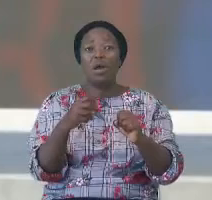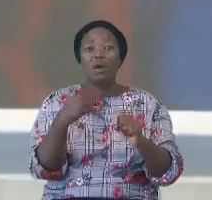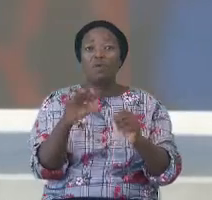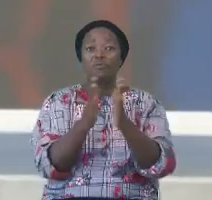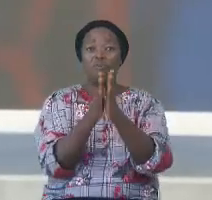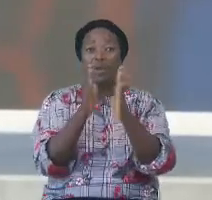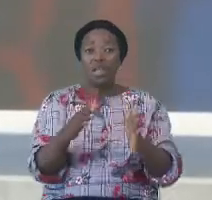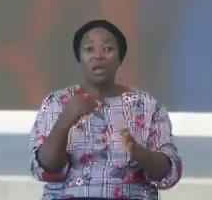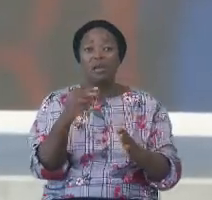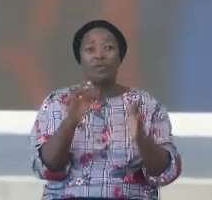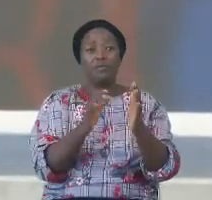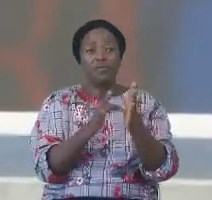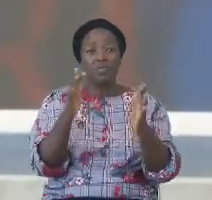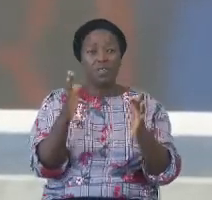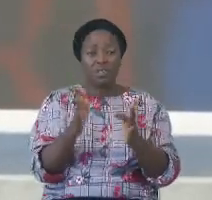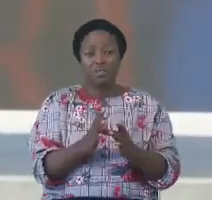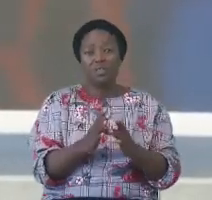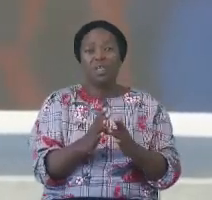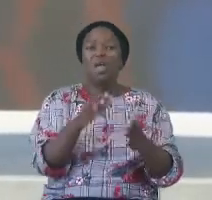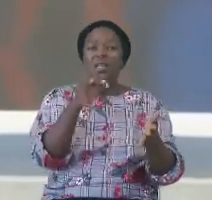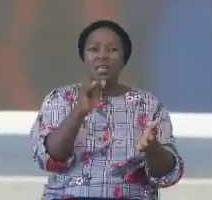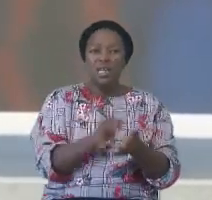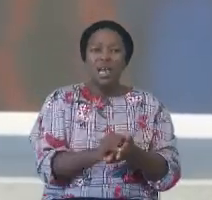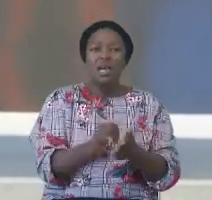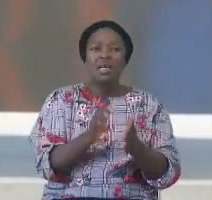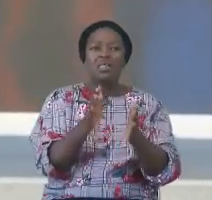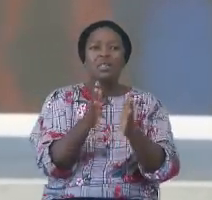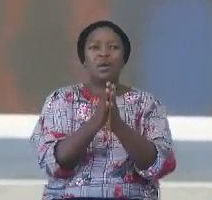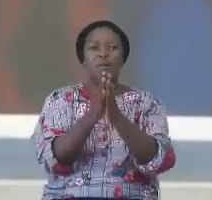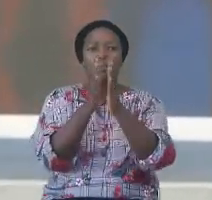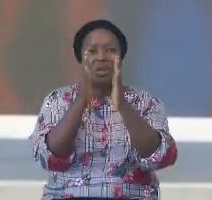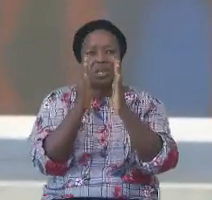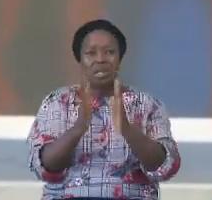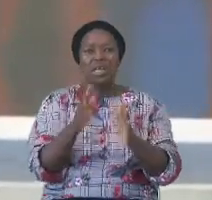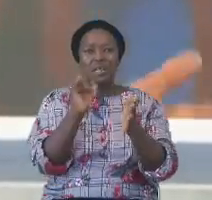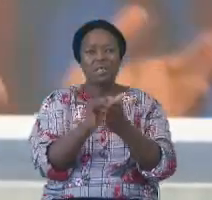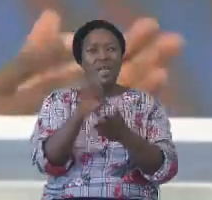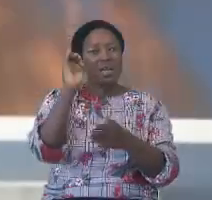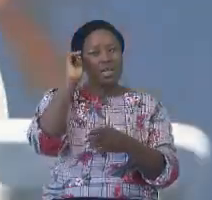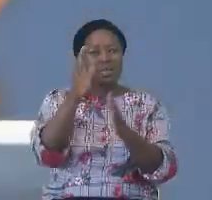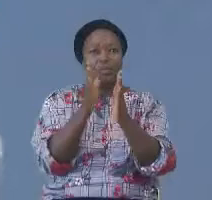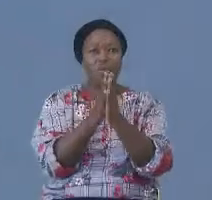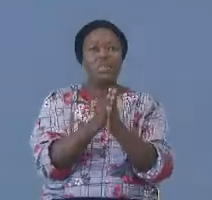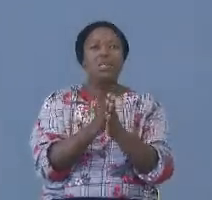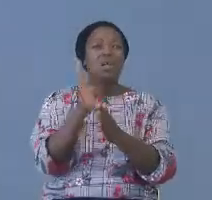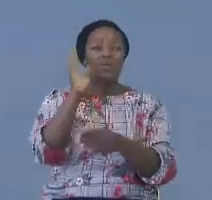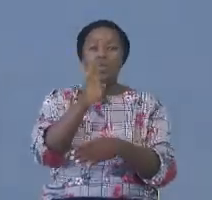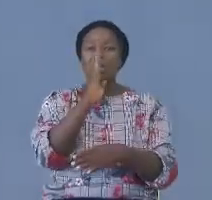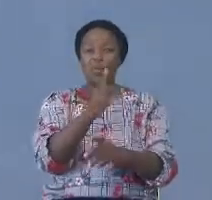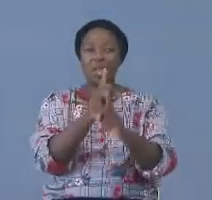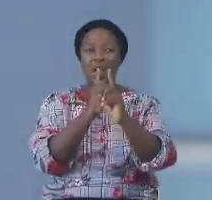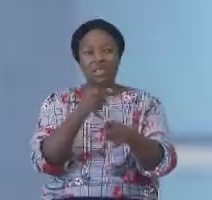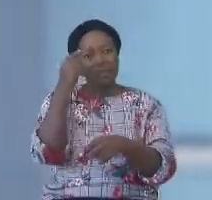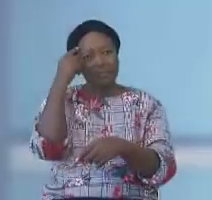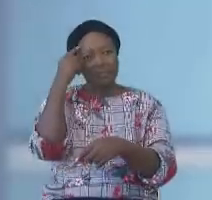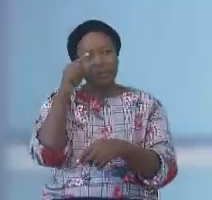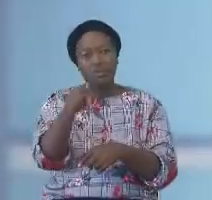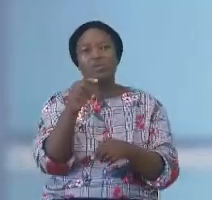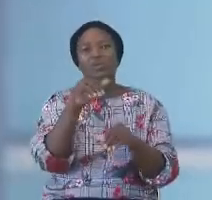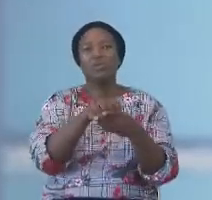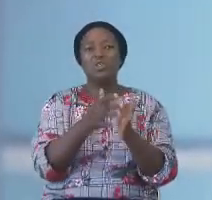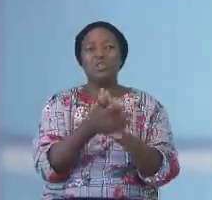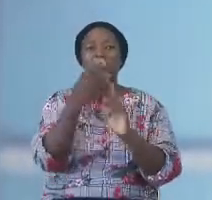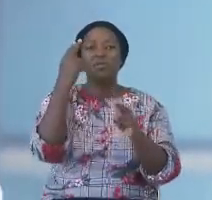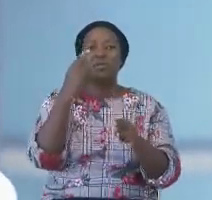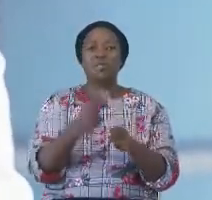under the efficacy of the prayer of jesus that prayer that he